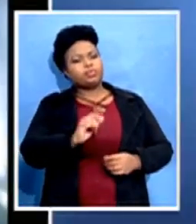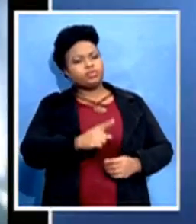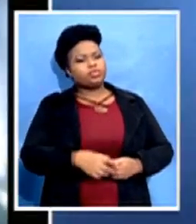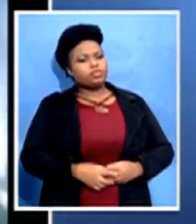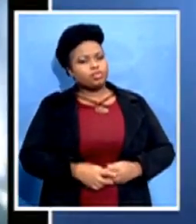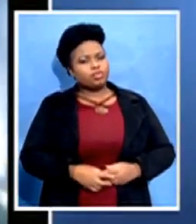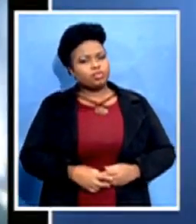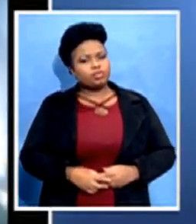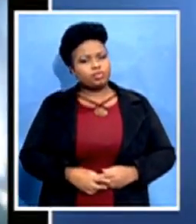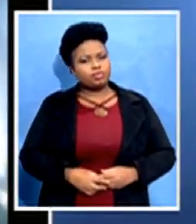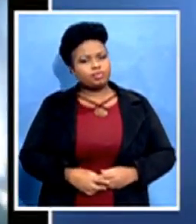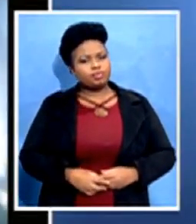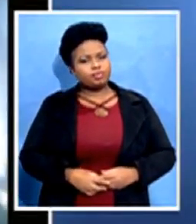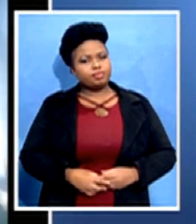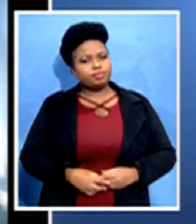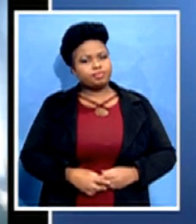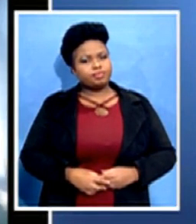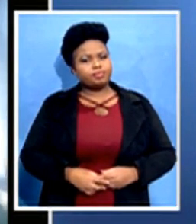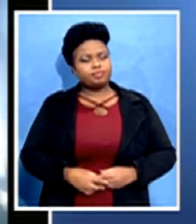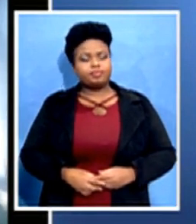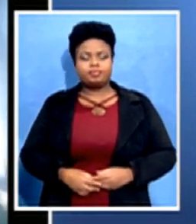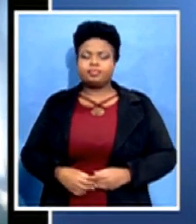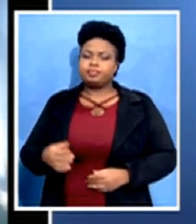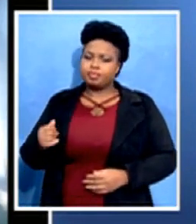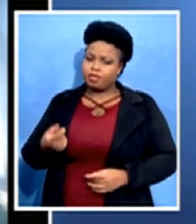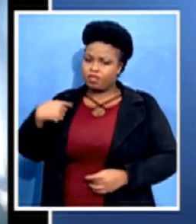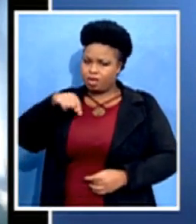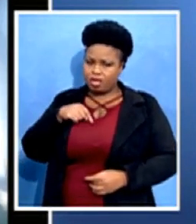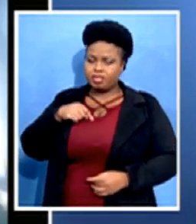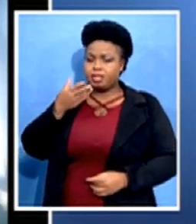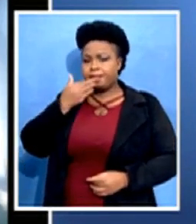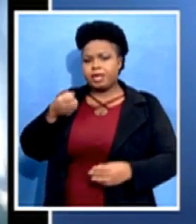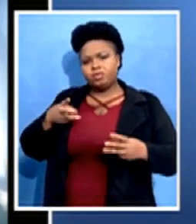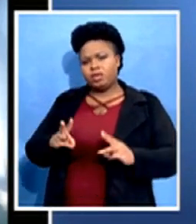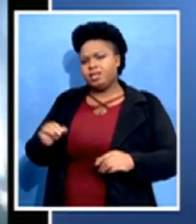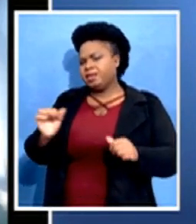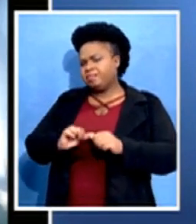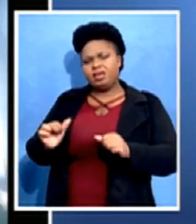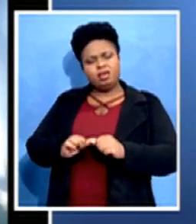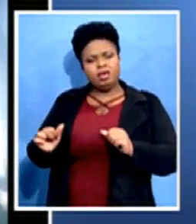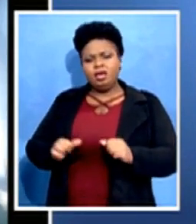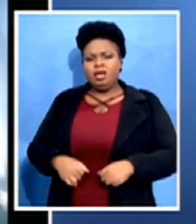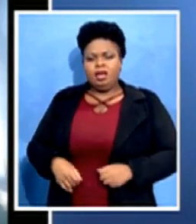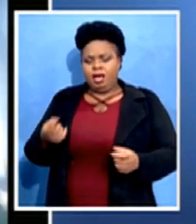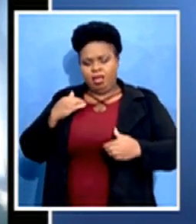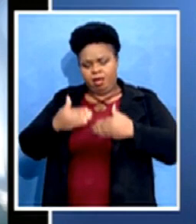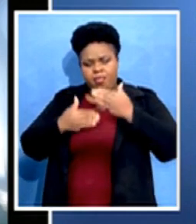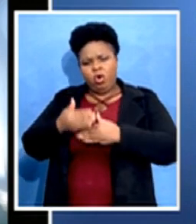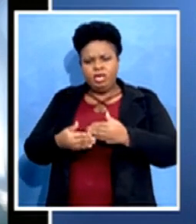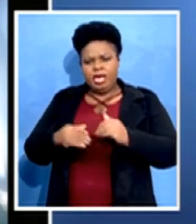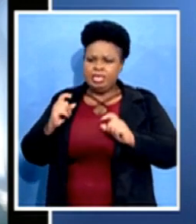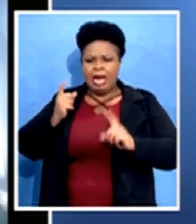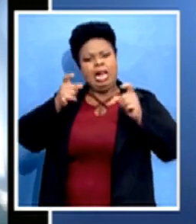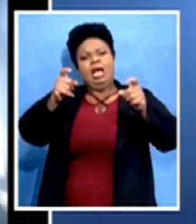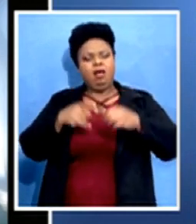The alternative for us will be to say, let's not rush the process. Let's not rush the process. The situation, yes, people